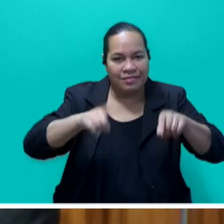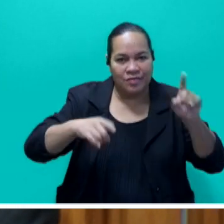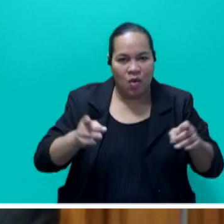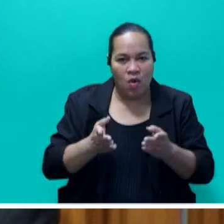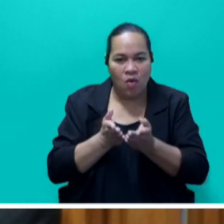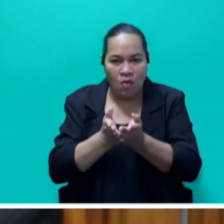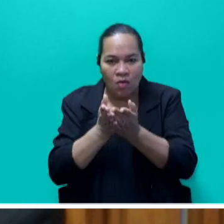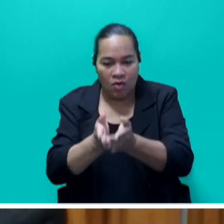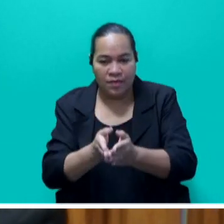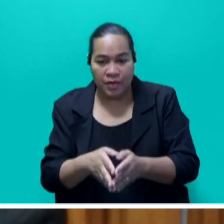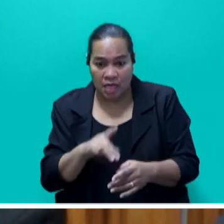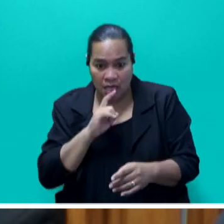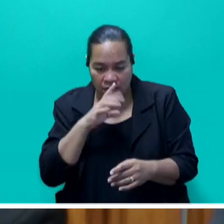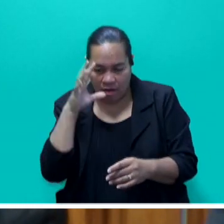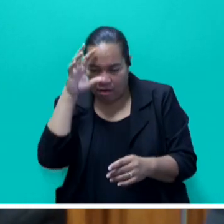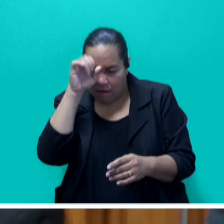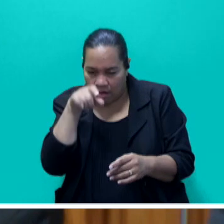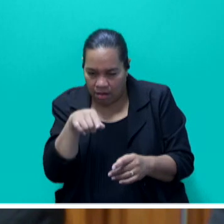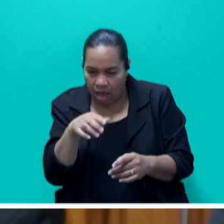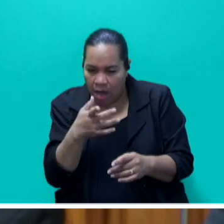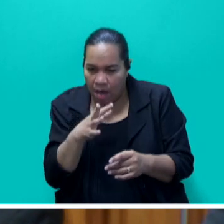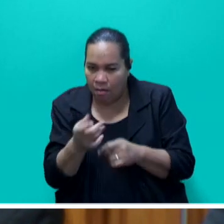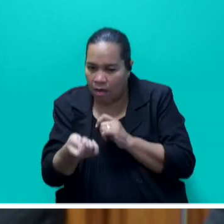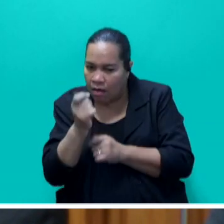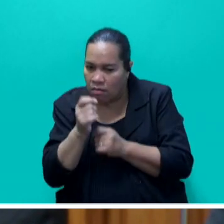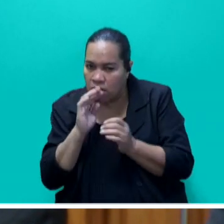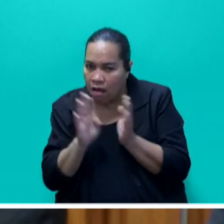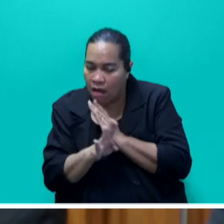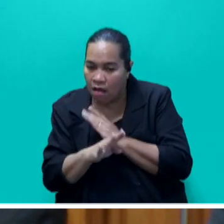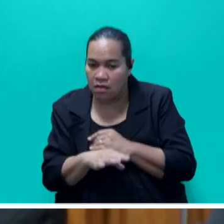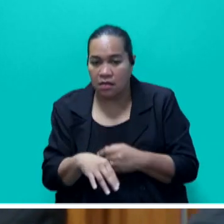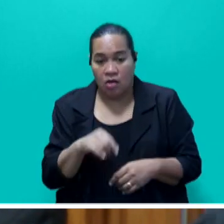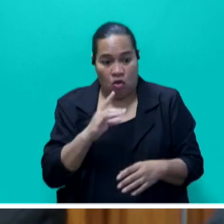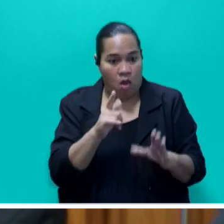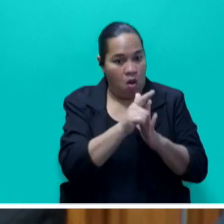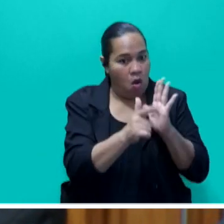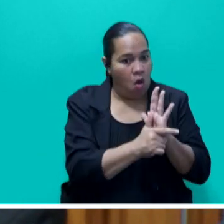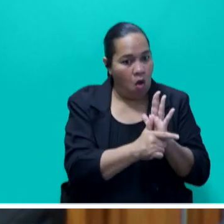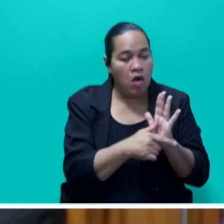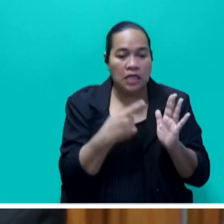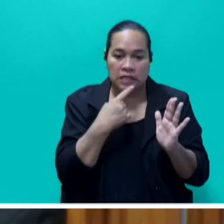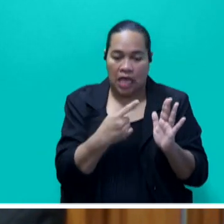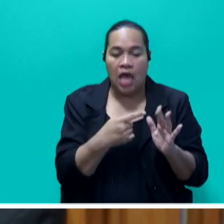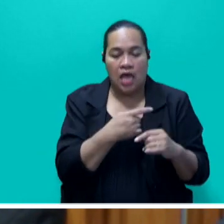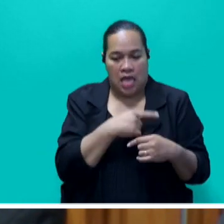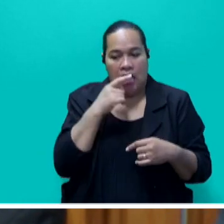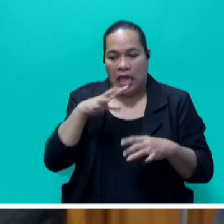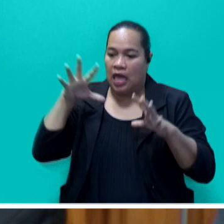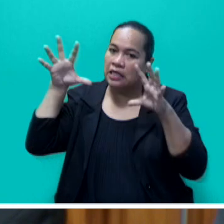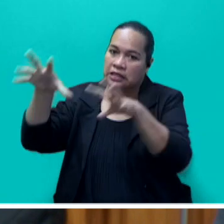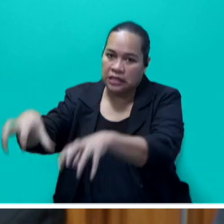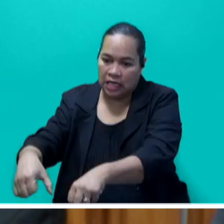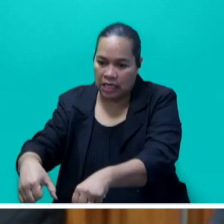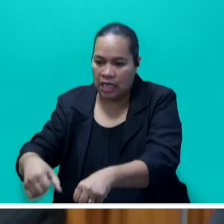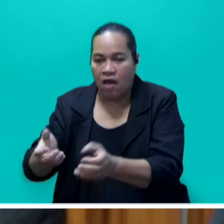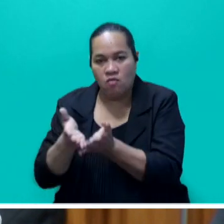vessels are suspected to have conducted illegal fishing activities, the current law gives permission for our officers to seize the